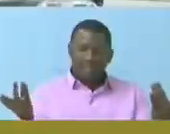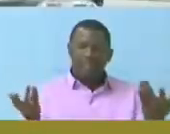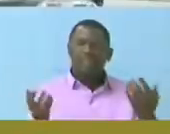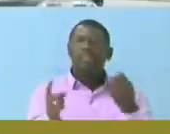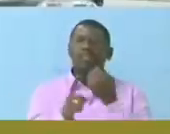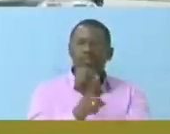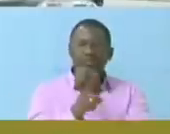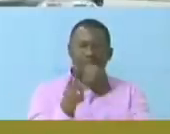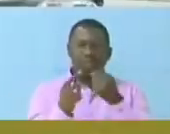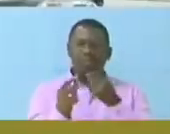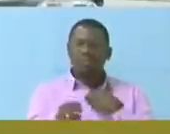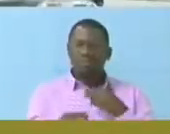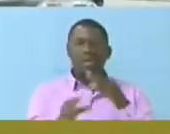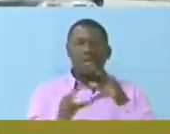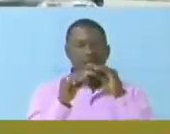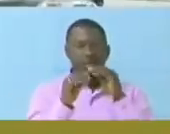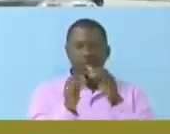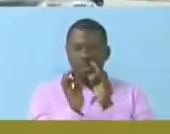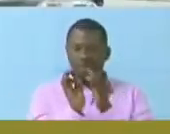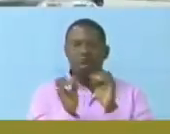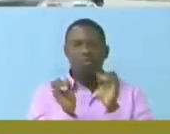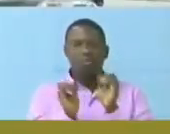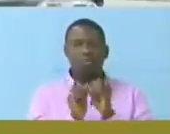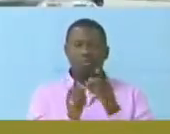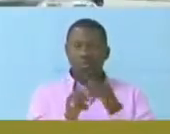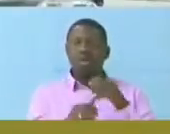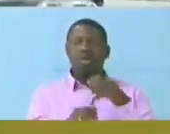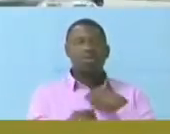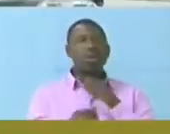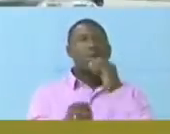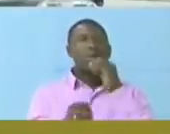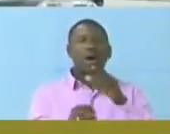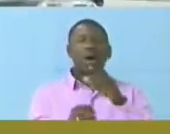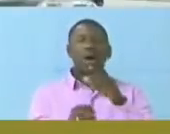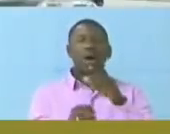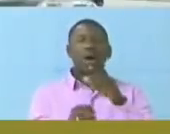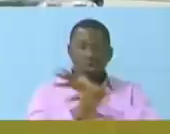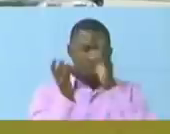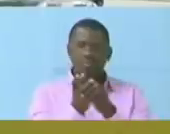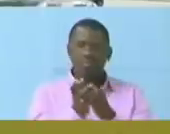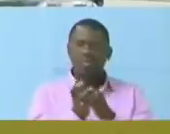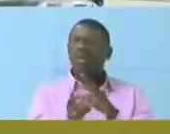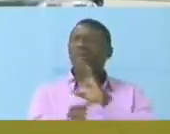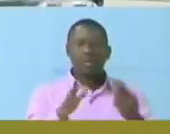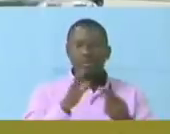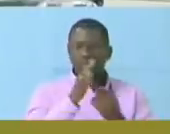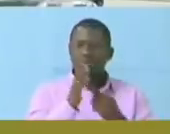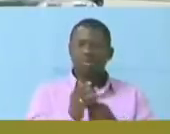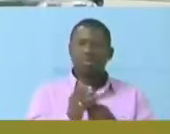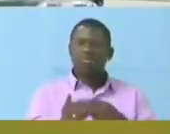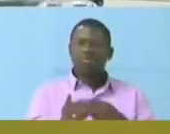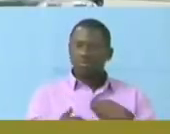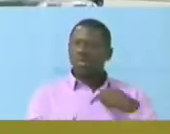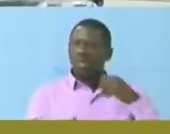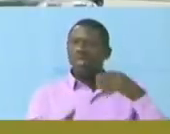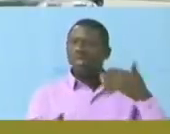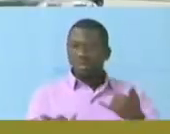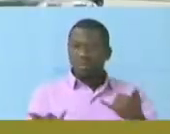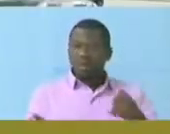here, if you would allow me to mention, because my mind comes to reflect on them now.